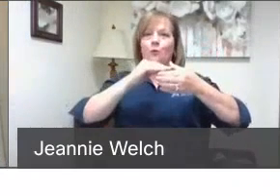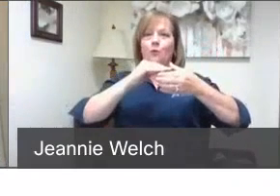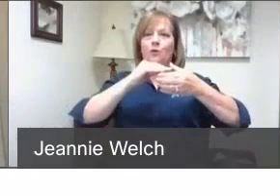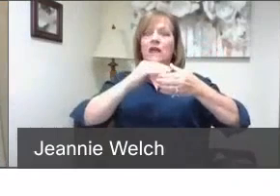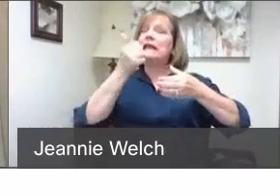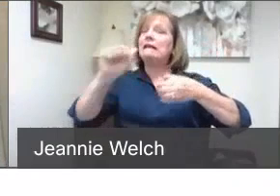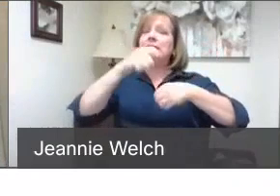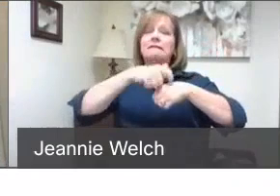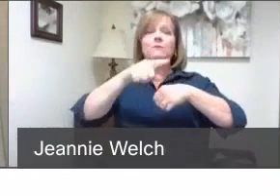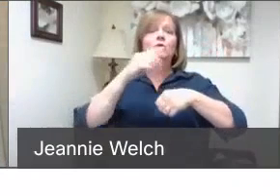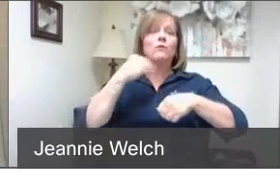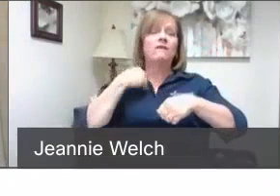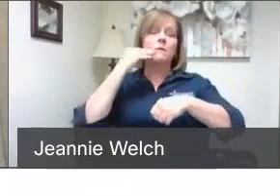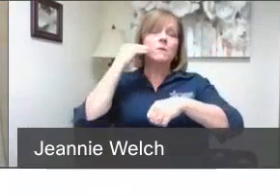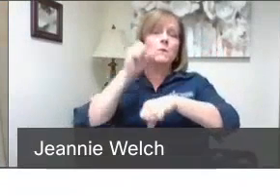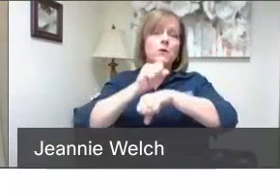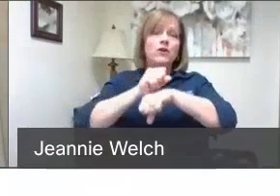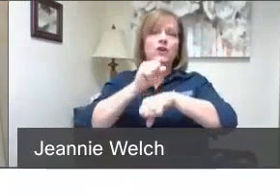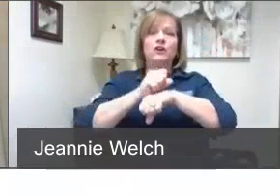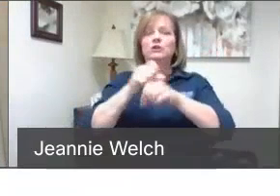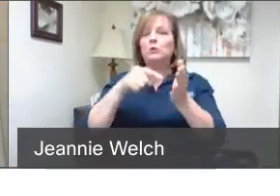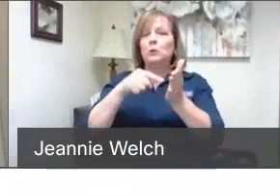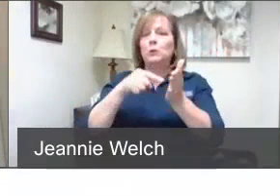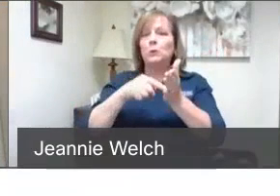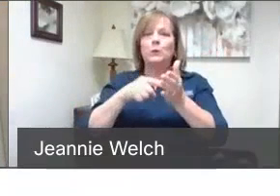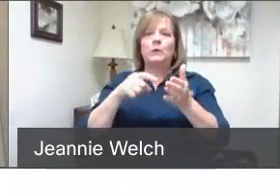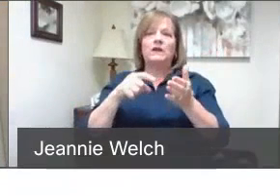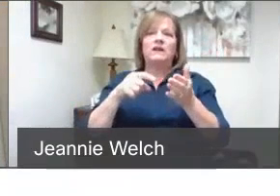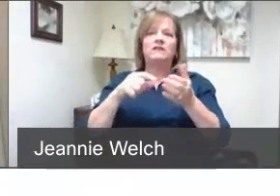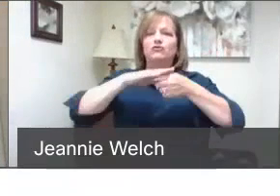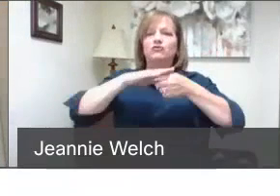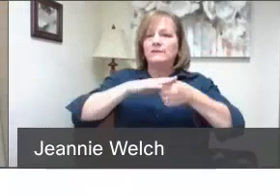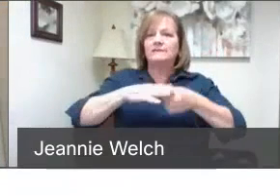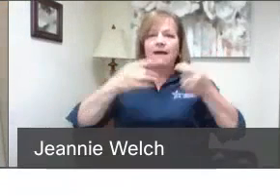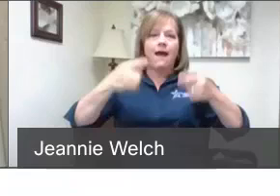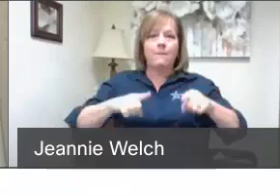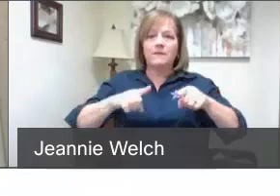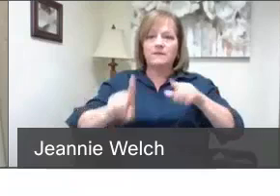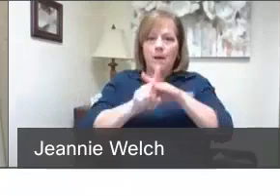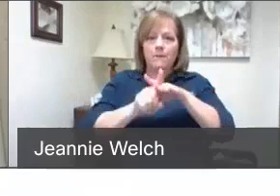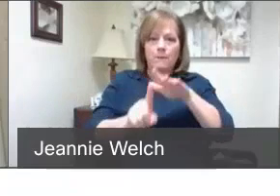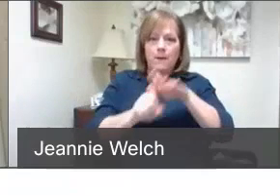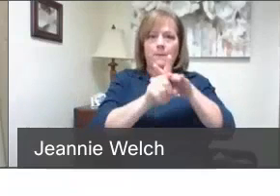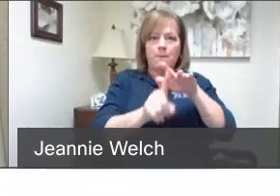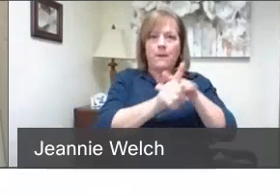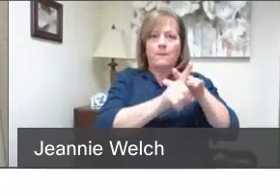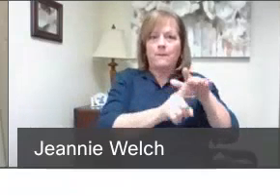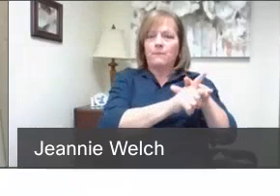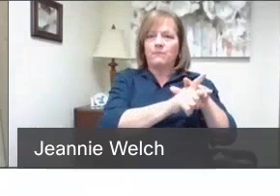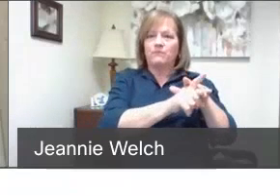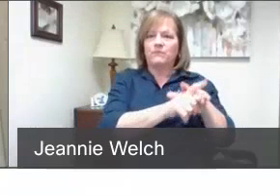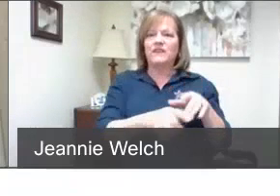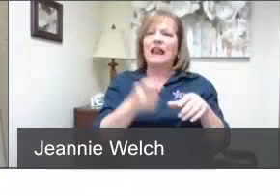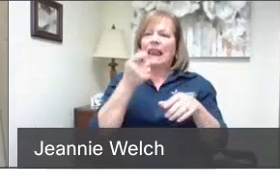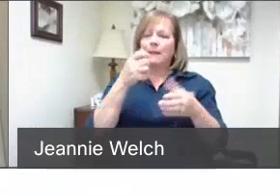an assignment due or life happens and these stressful things come, just remember a little bit is poured out of